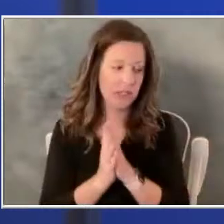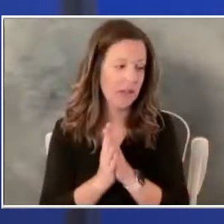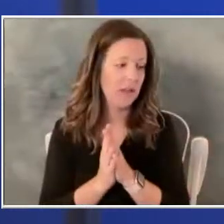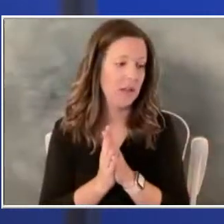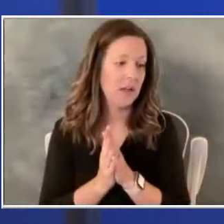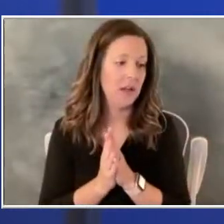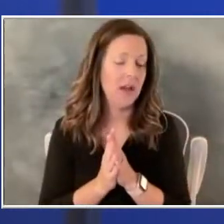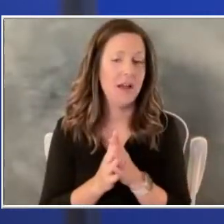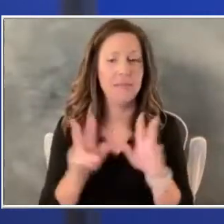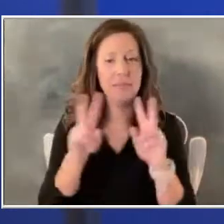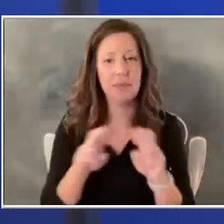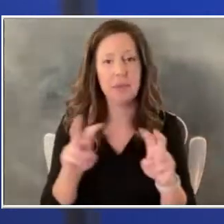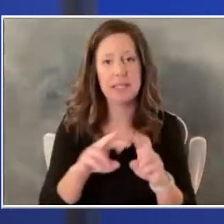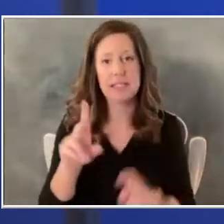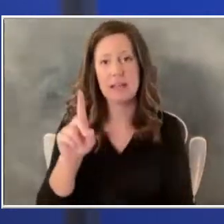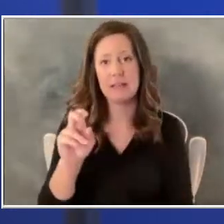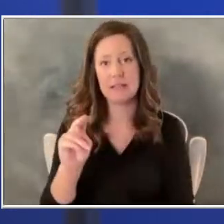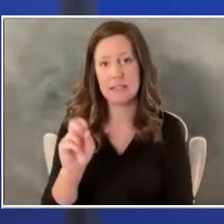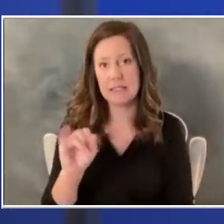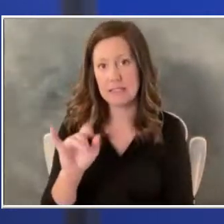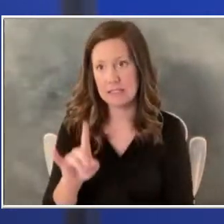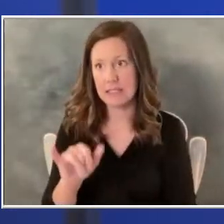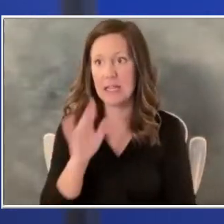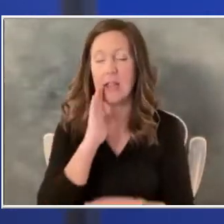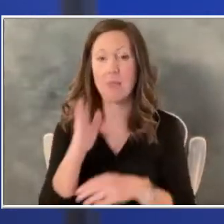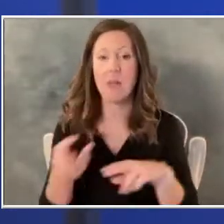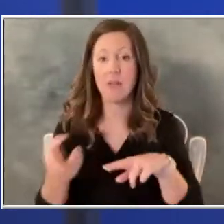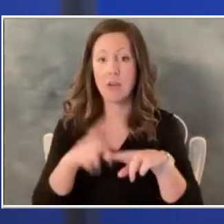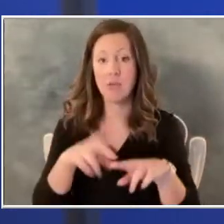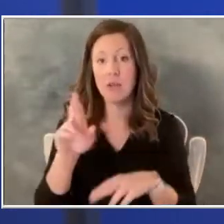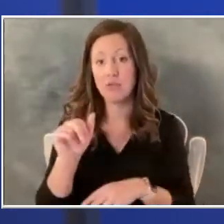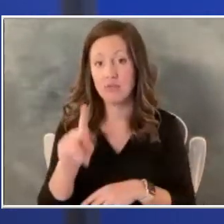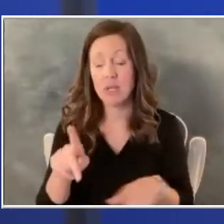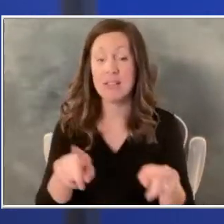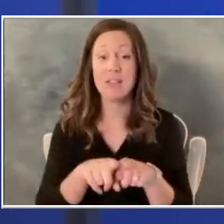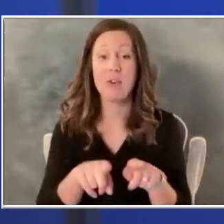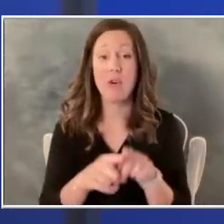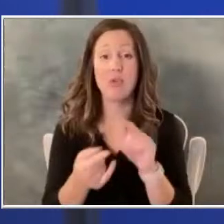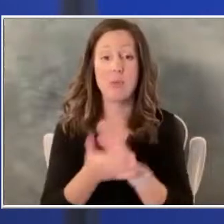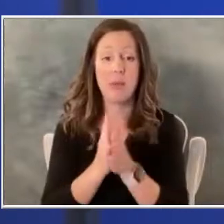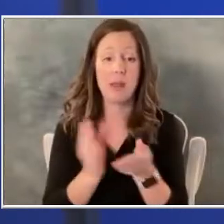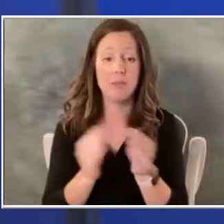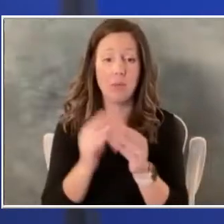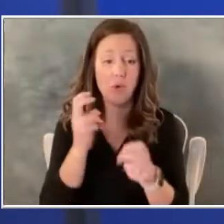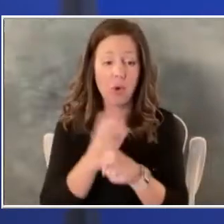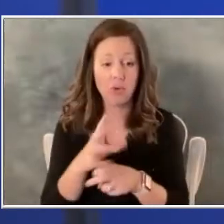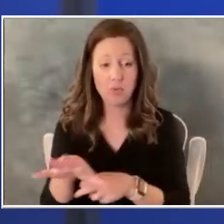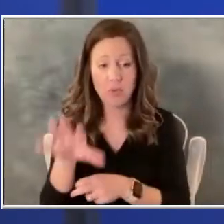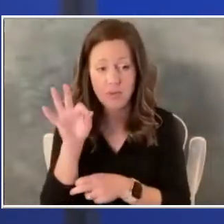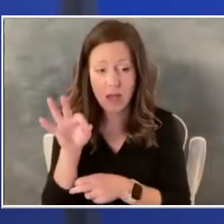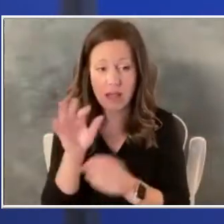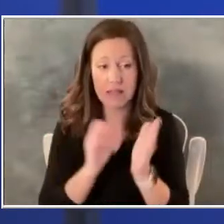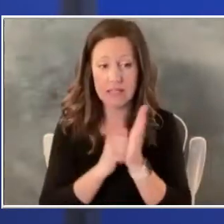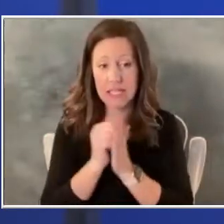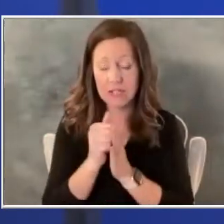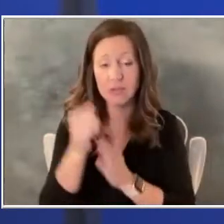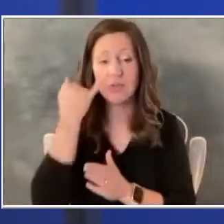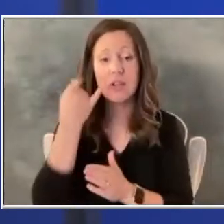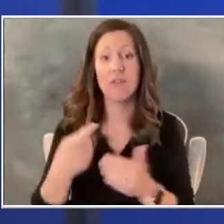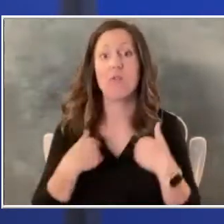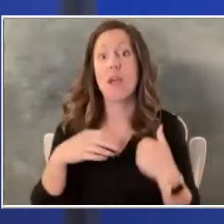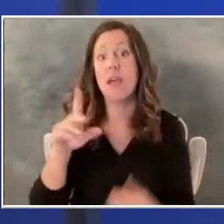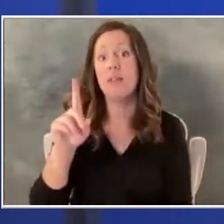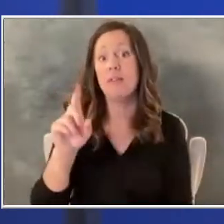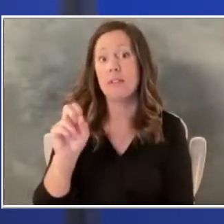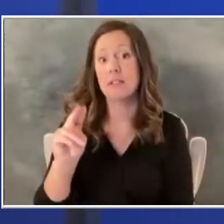density. Density increases your risk. It also makes it harder to find a cancer. If you have dense breasts, we suggest